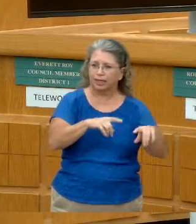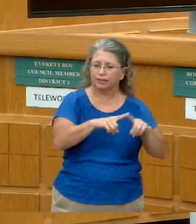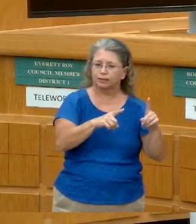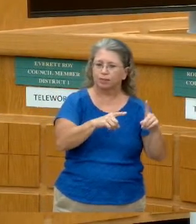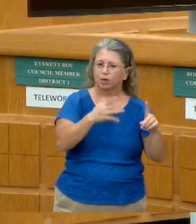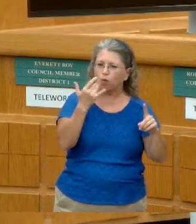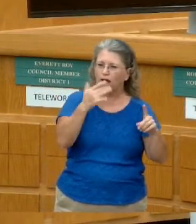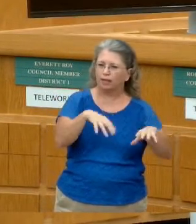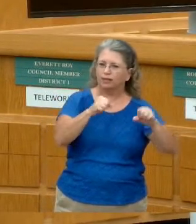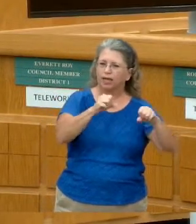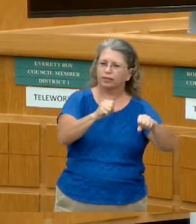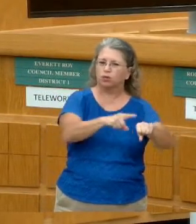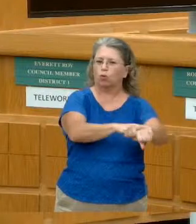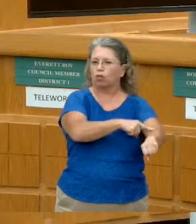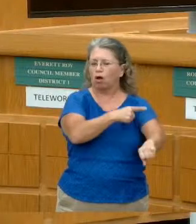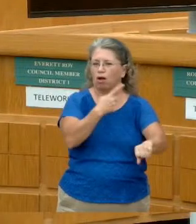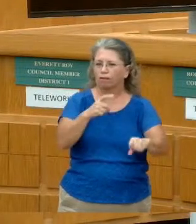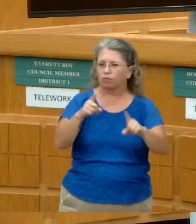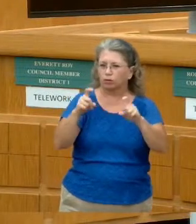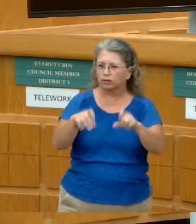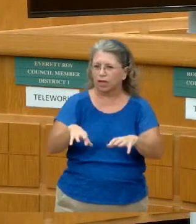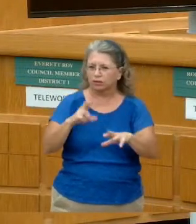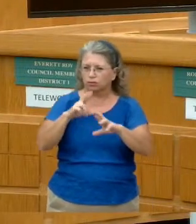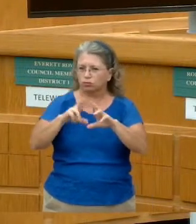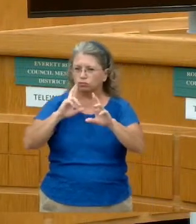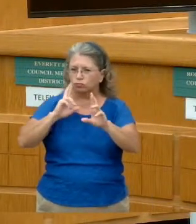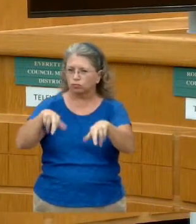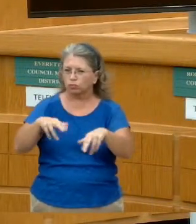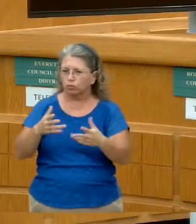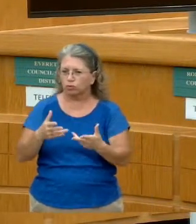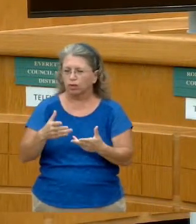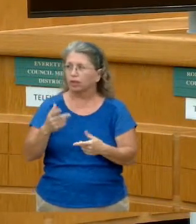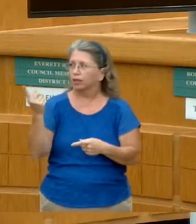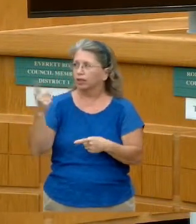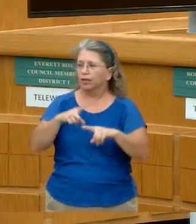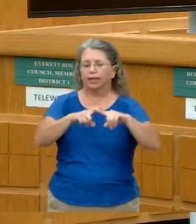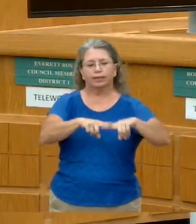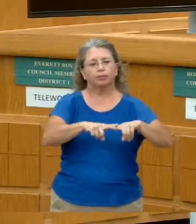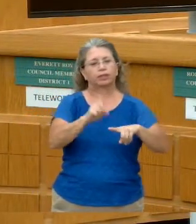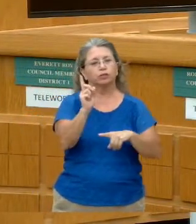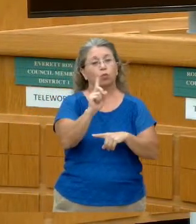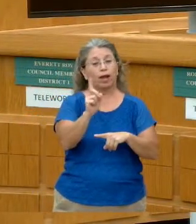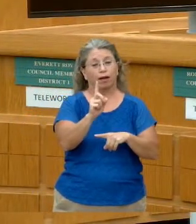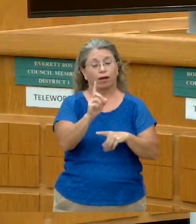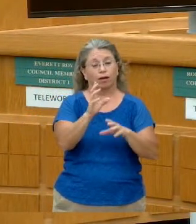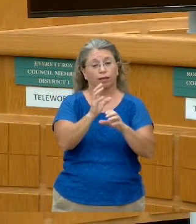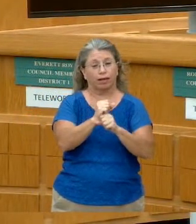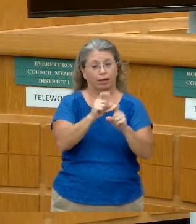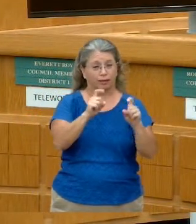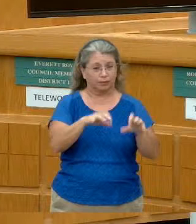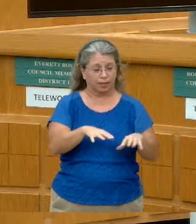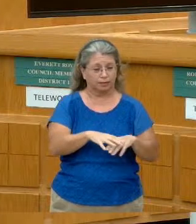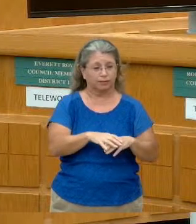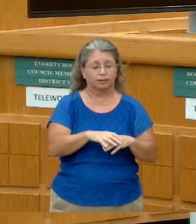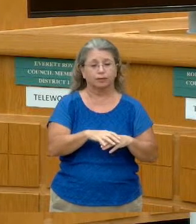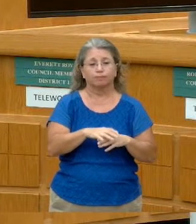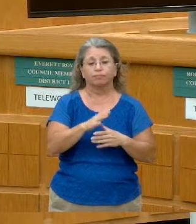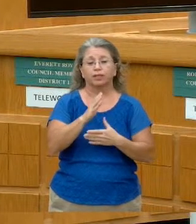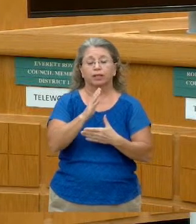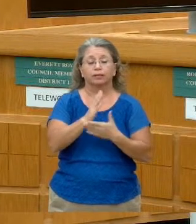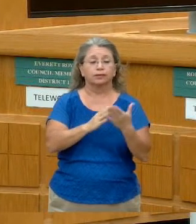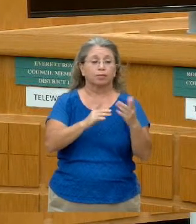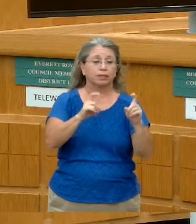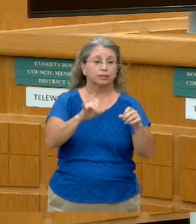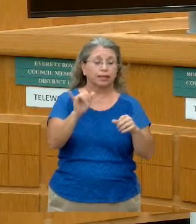in. Okay, well, it depends on where they got tested. So some of the testing agents like this, the National